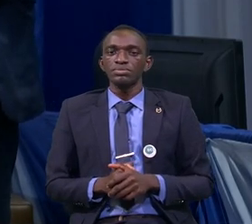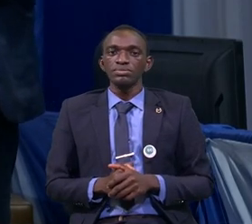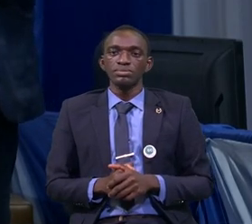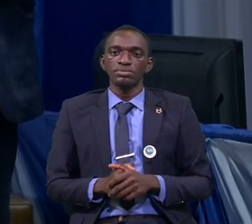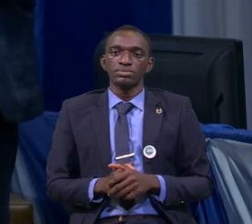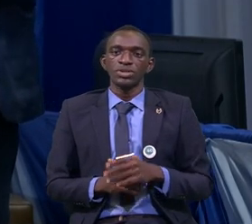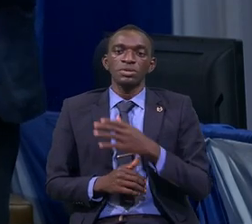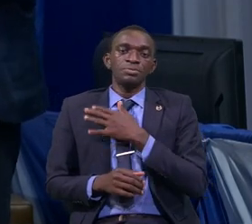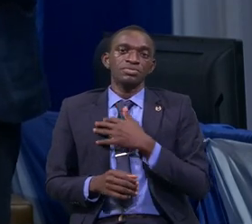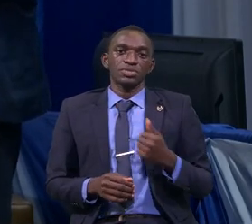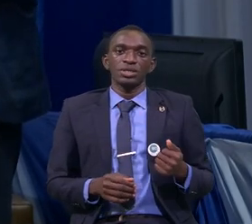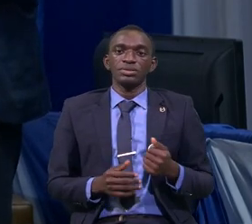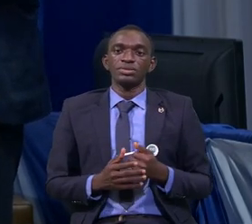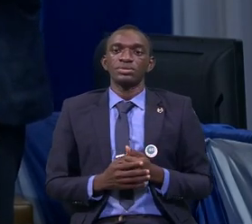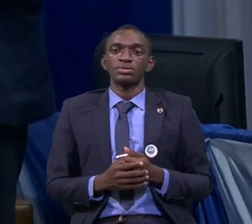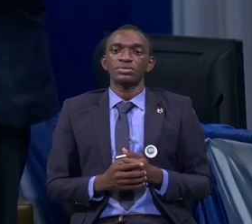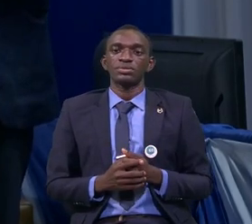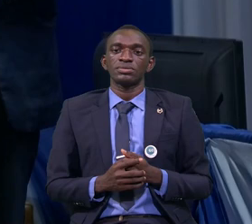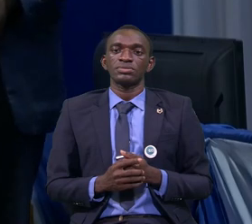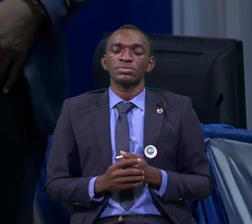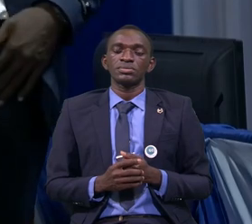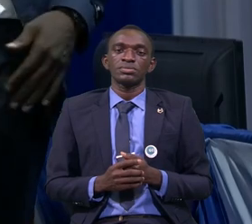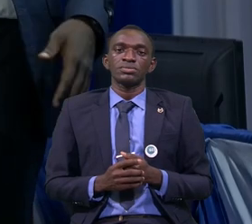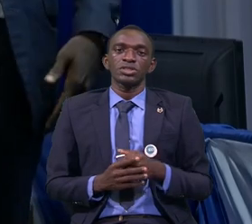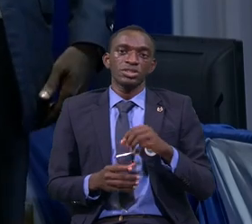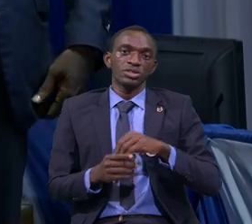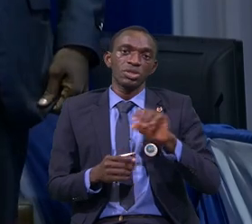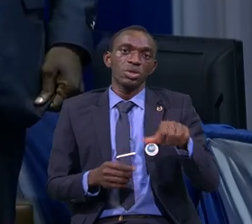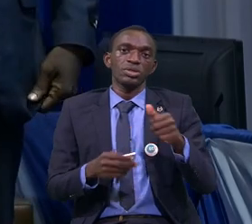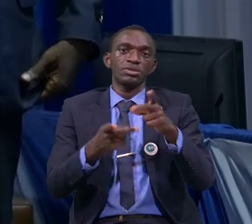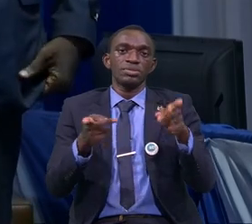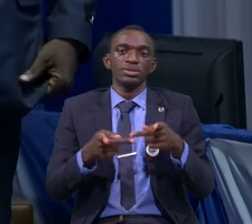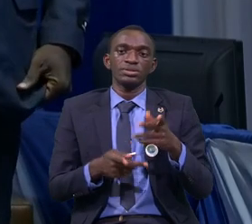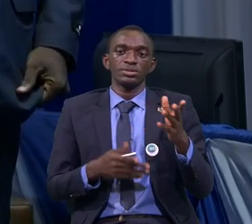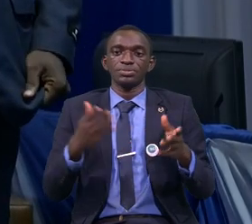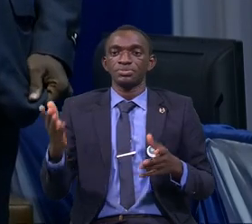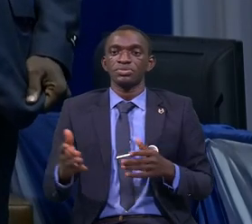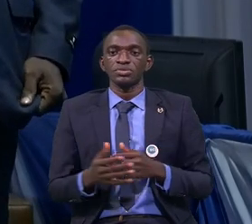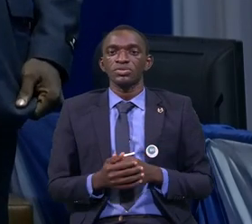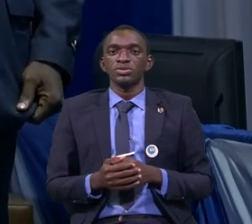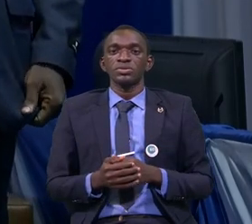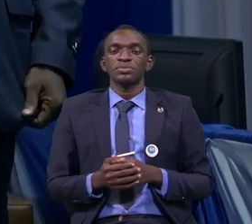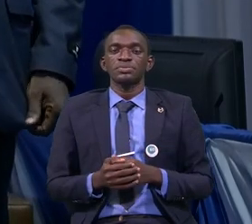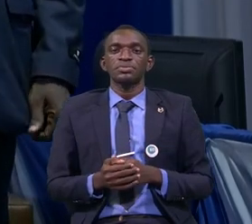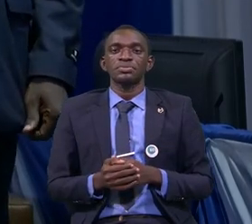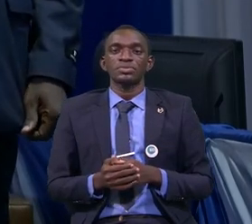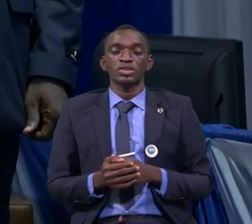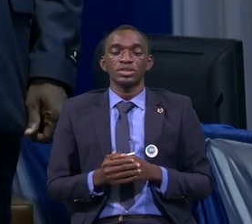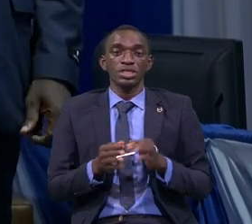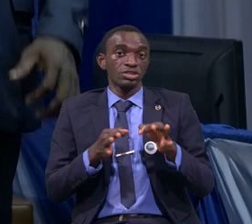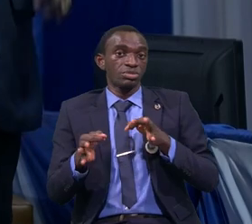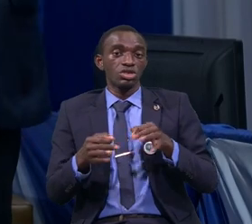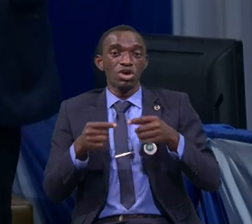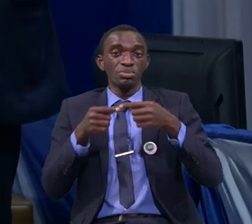and Fast Station Afrigas. That is opposite the Afrigas petrol